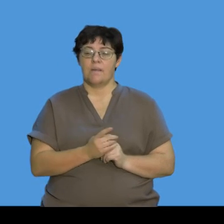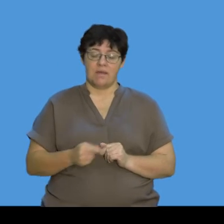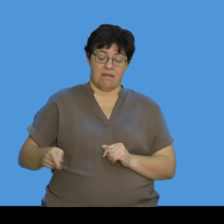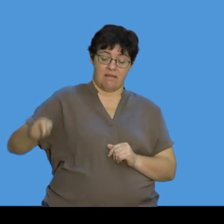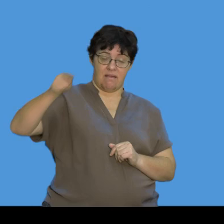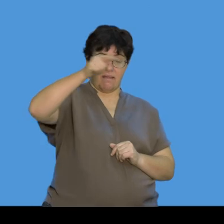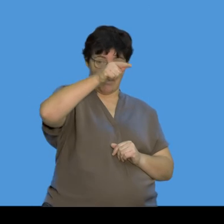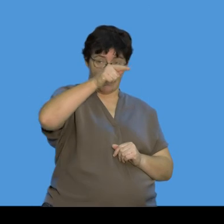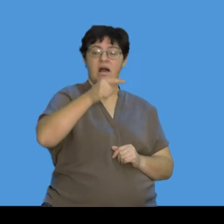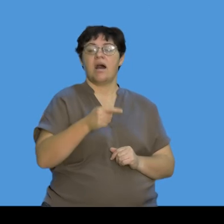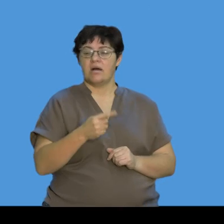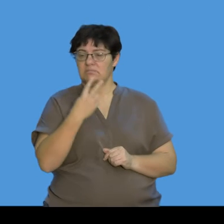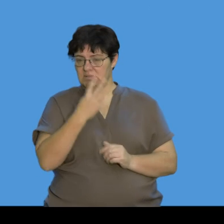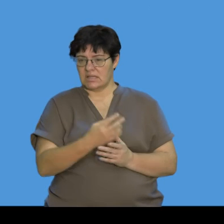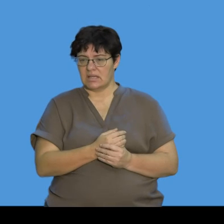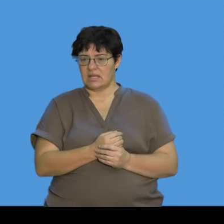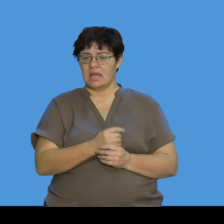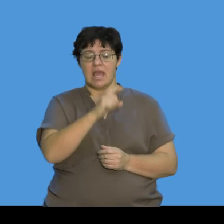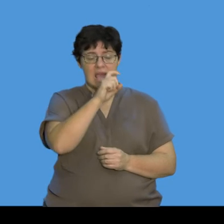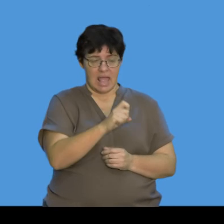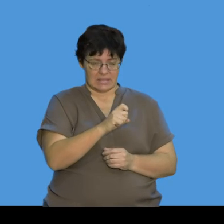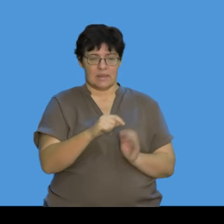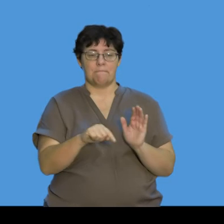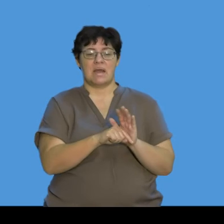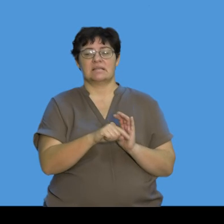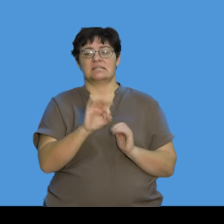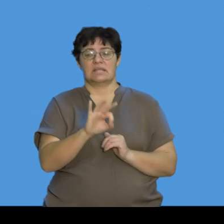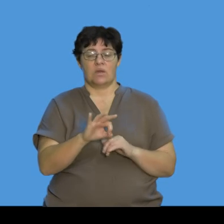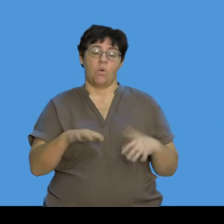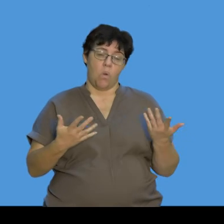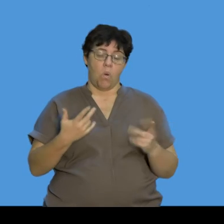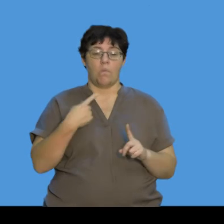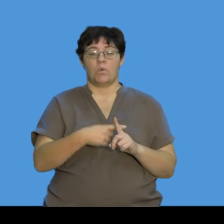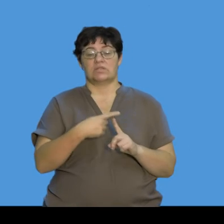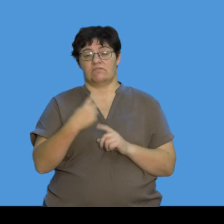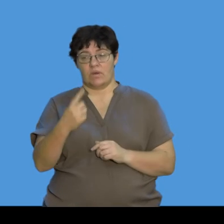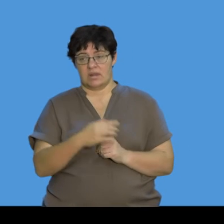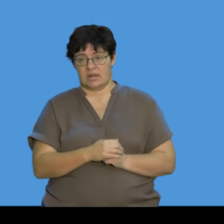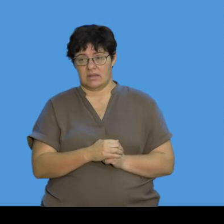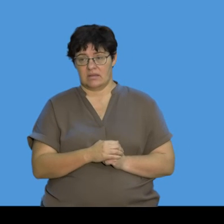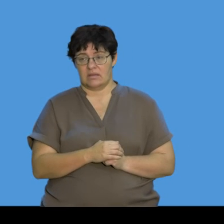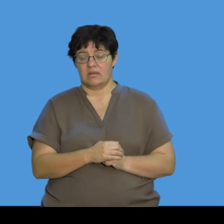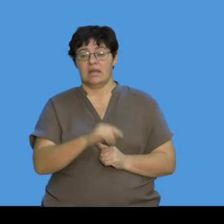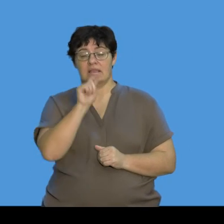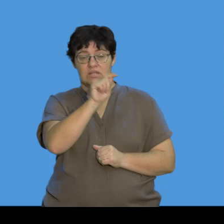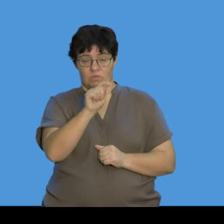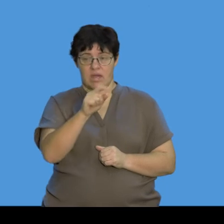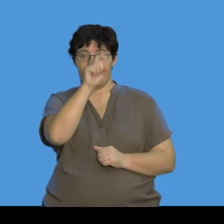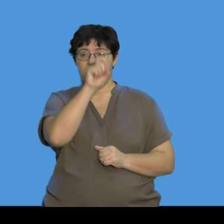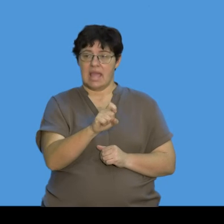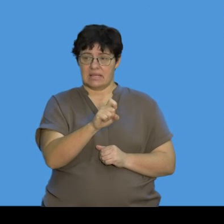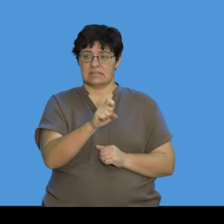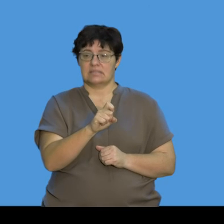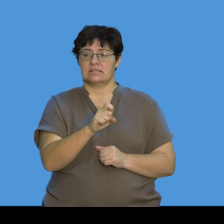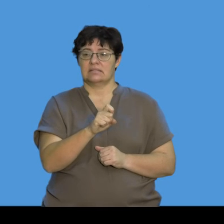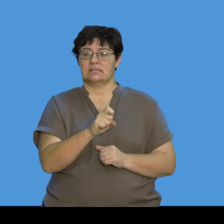I've written here, the x will be minus 3 or it will be positive 1. So I will just say, therefore, x is